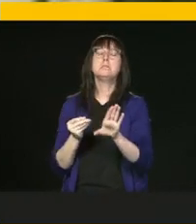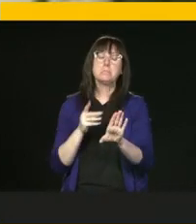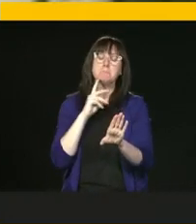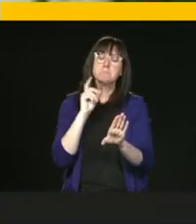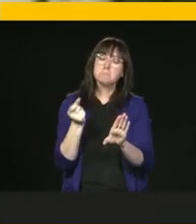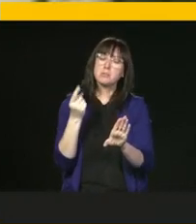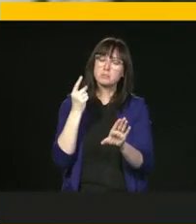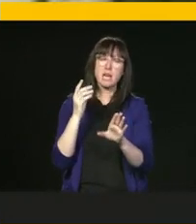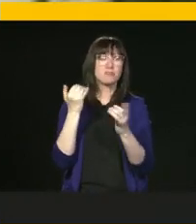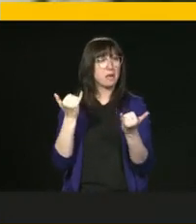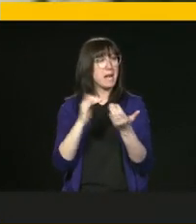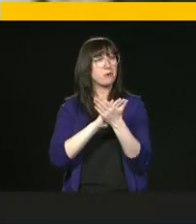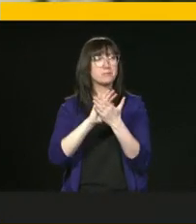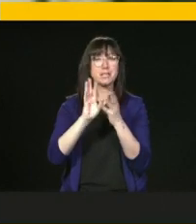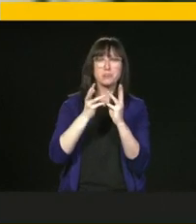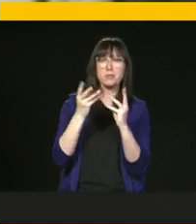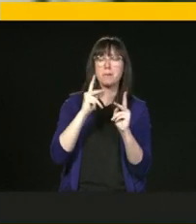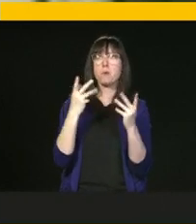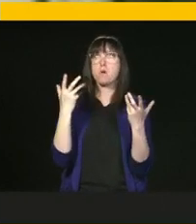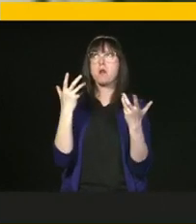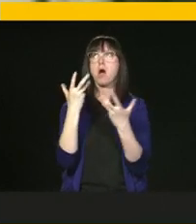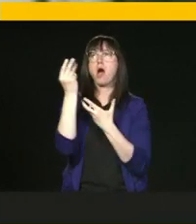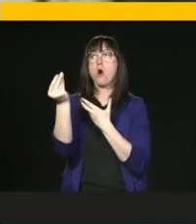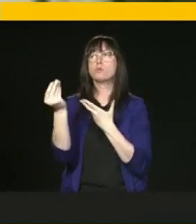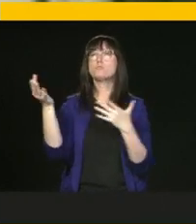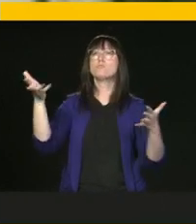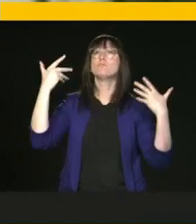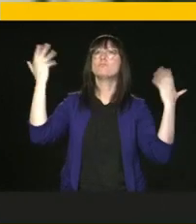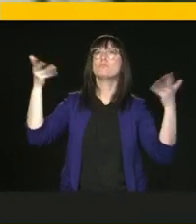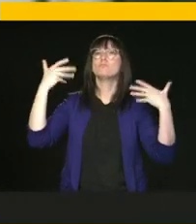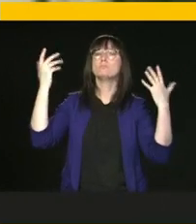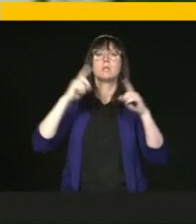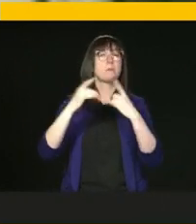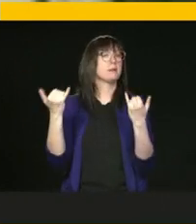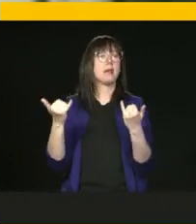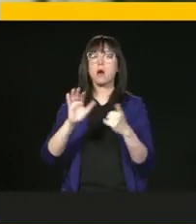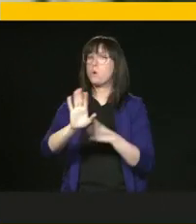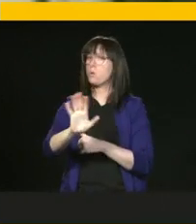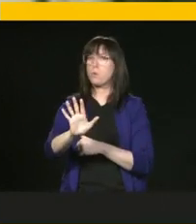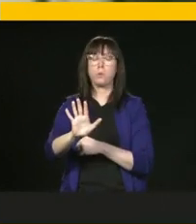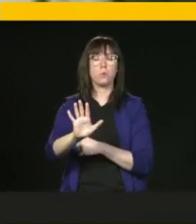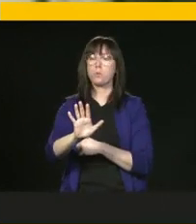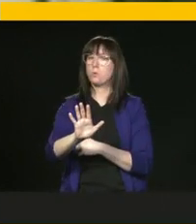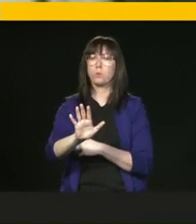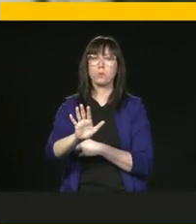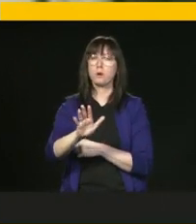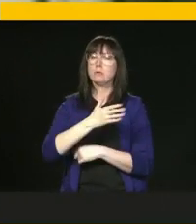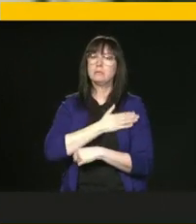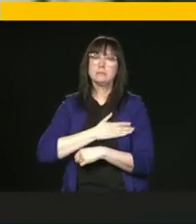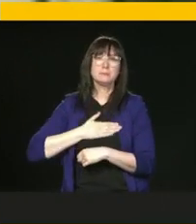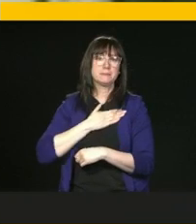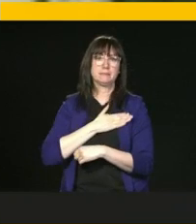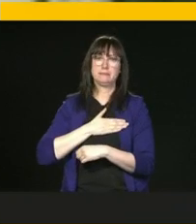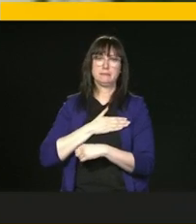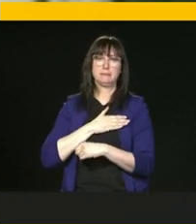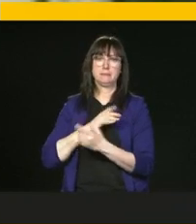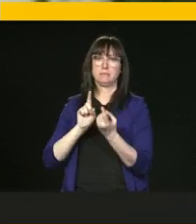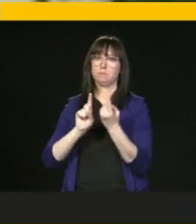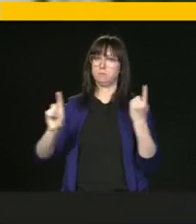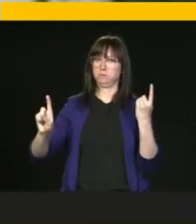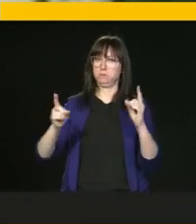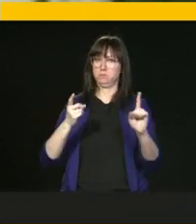especially since the weather is getting better. But this is not the time to do that. People have to keep a safe distance. People have